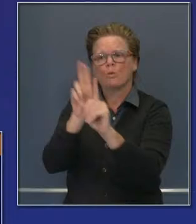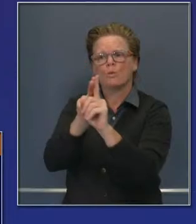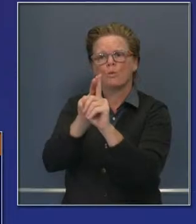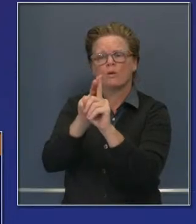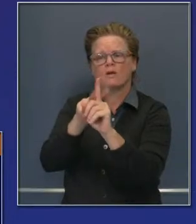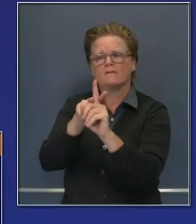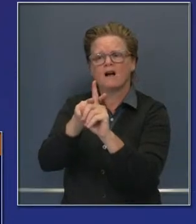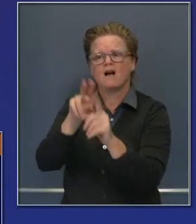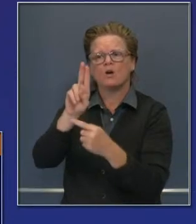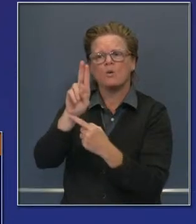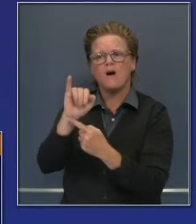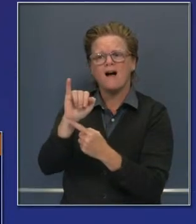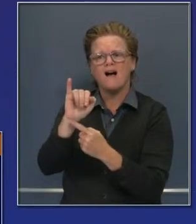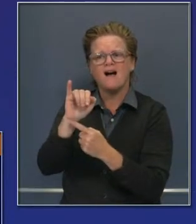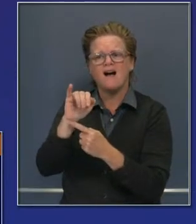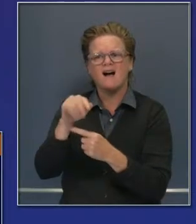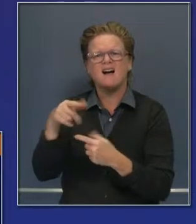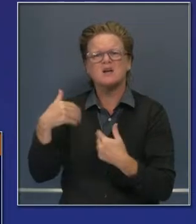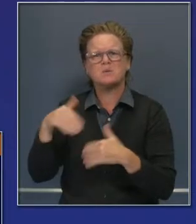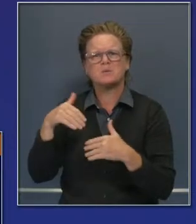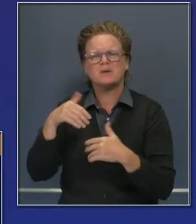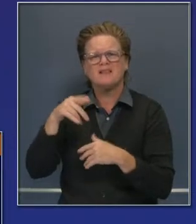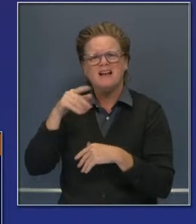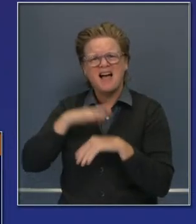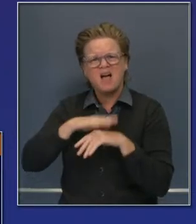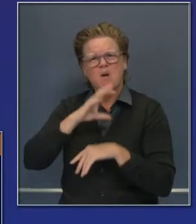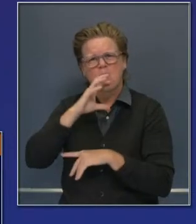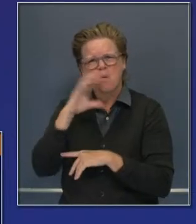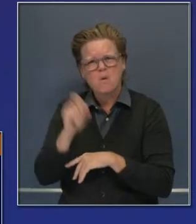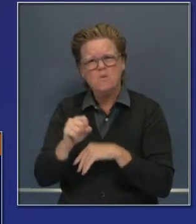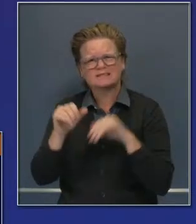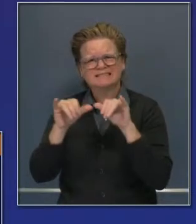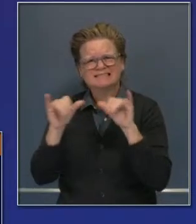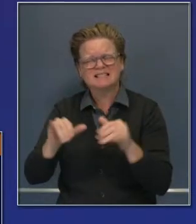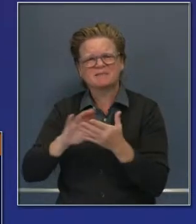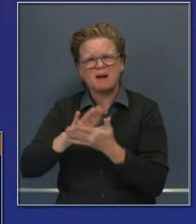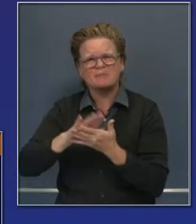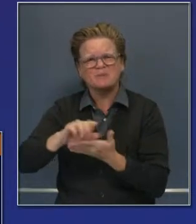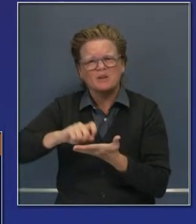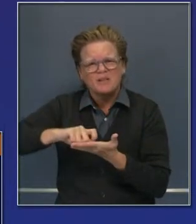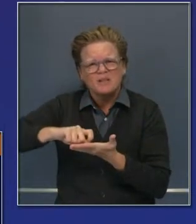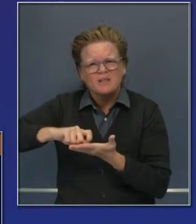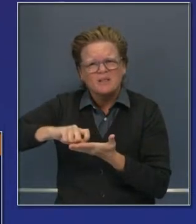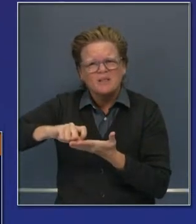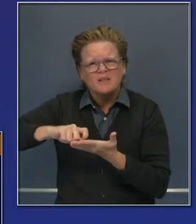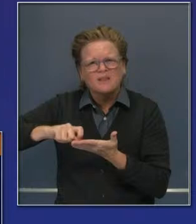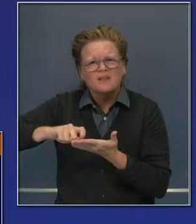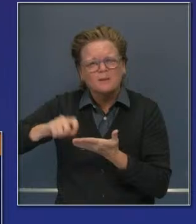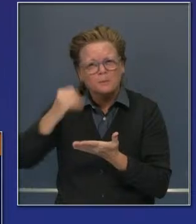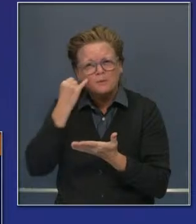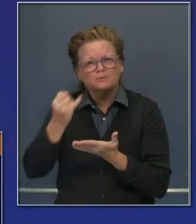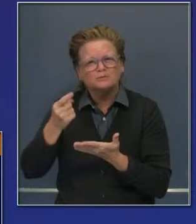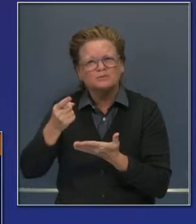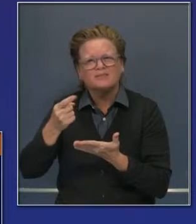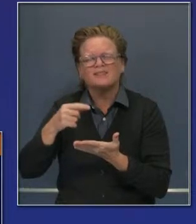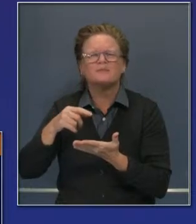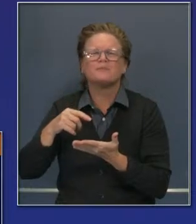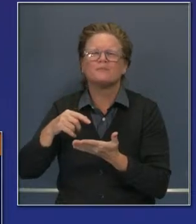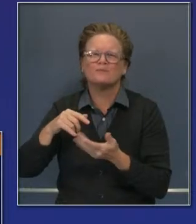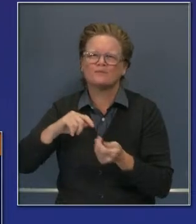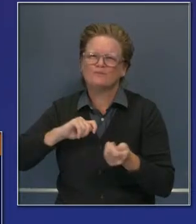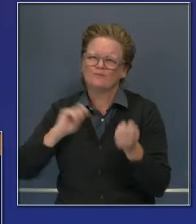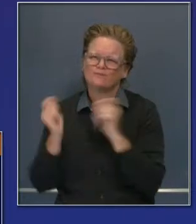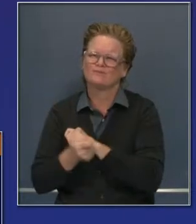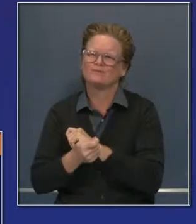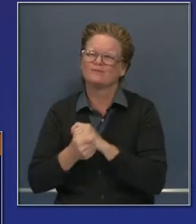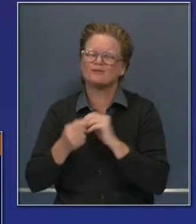them a 90% chance going forward of having a much faster experience. This is about getting a check in their hand much faster, and we